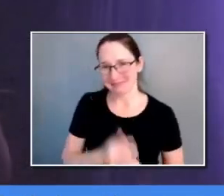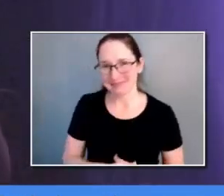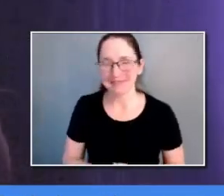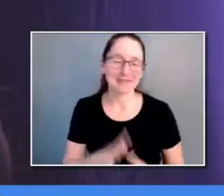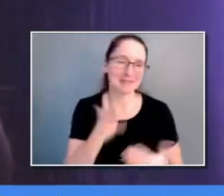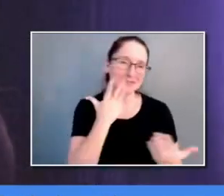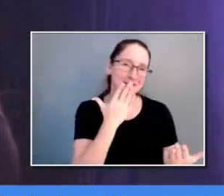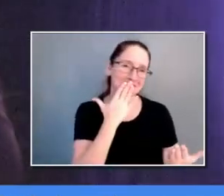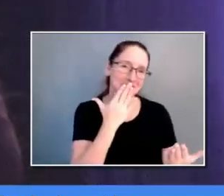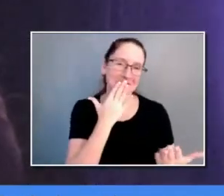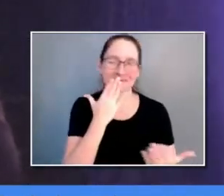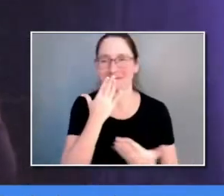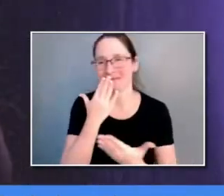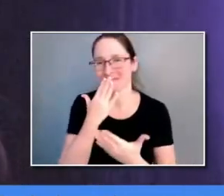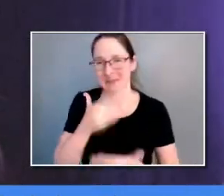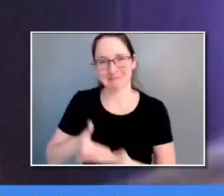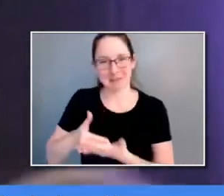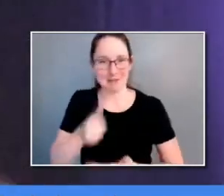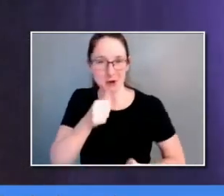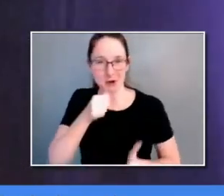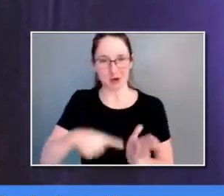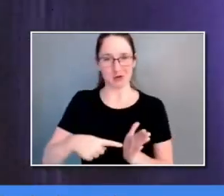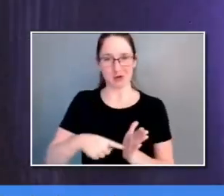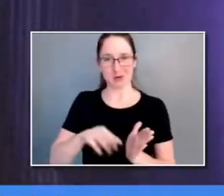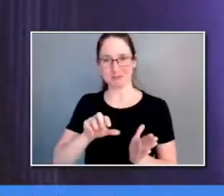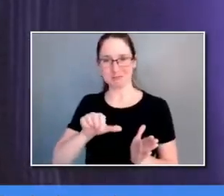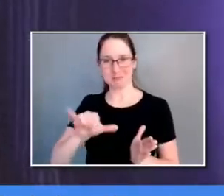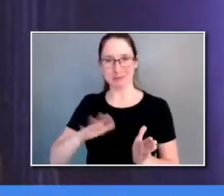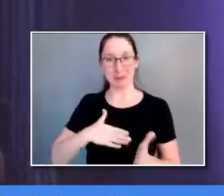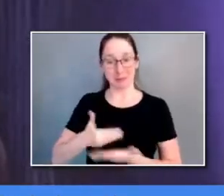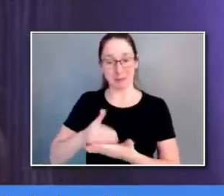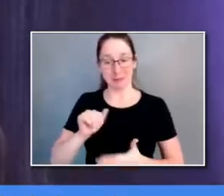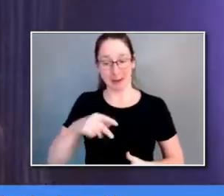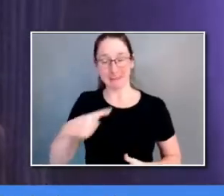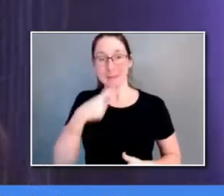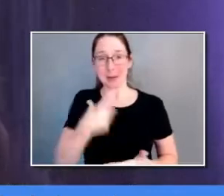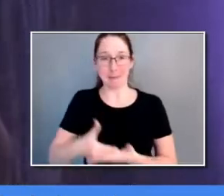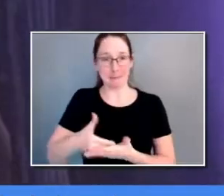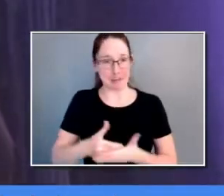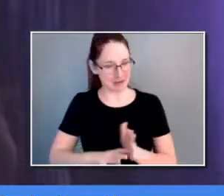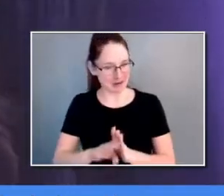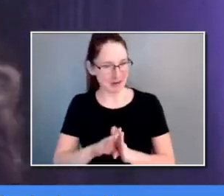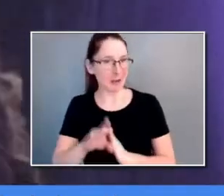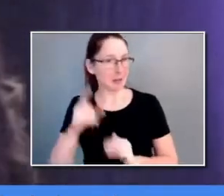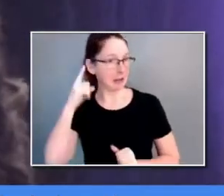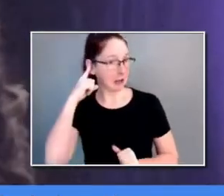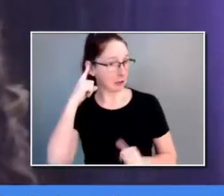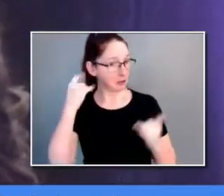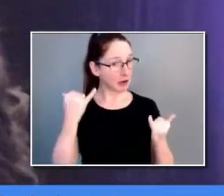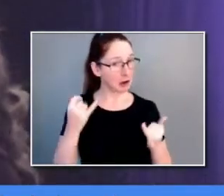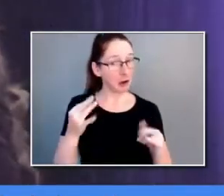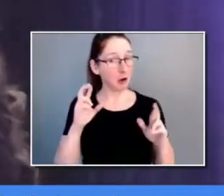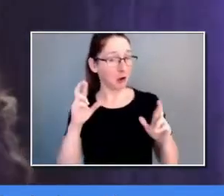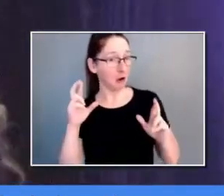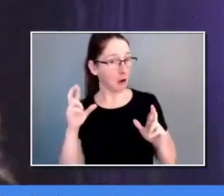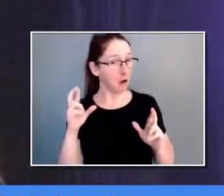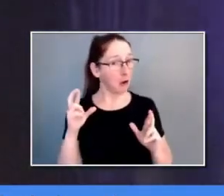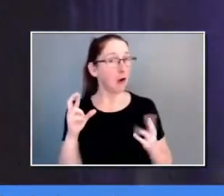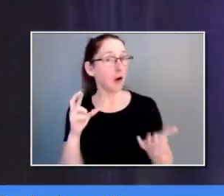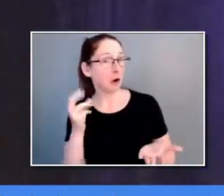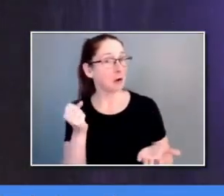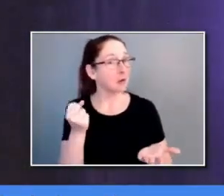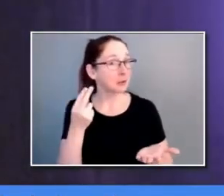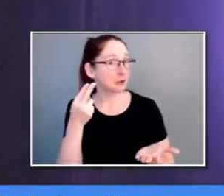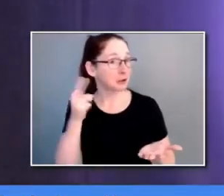Thank you. Baby girl is due in May, and my baby app tells me that the baby's developing ears right now, and so I hope she heard that.